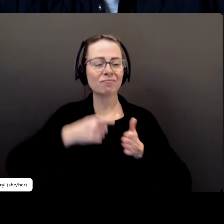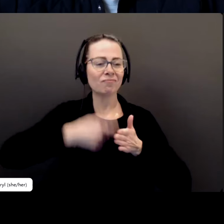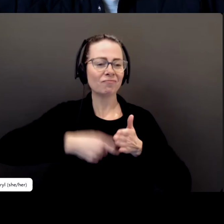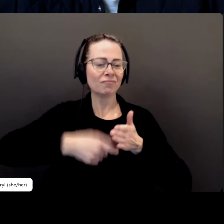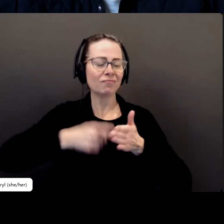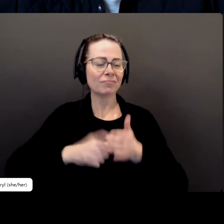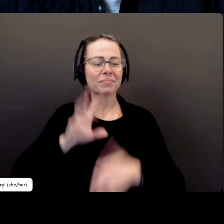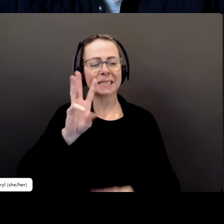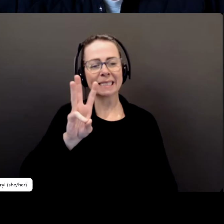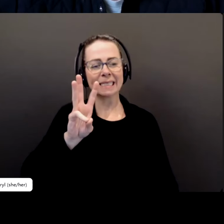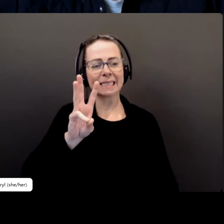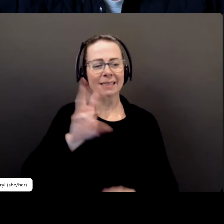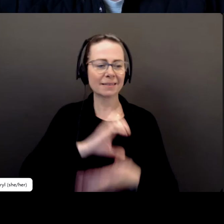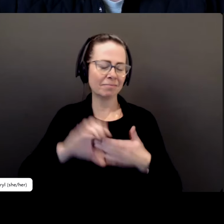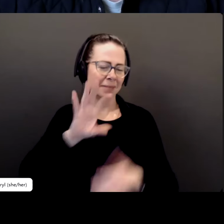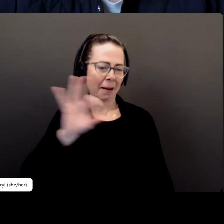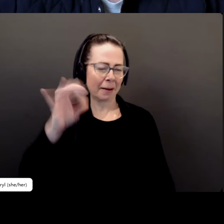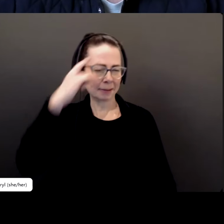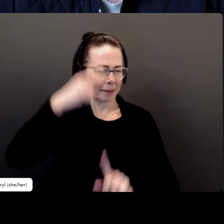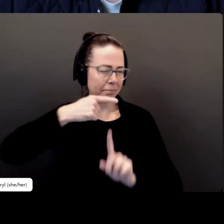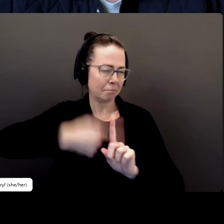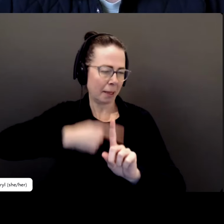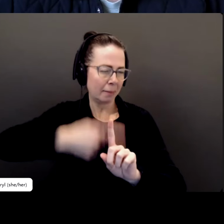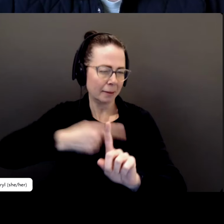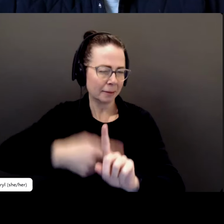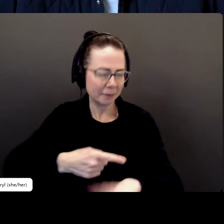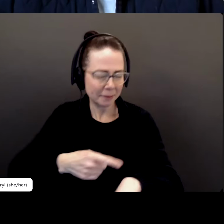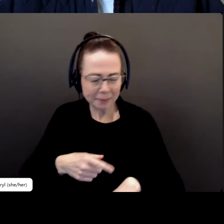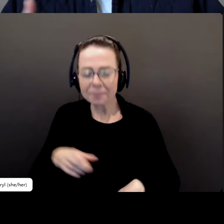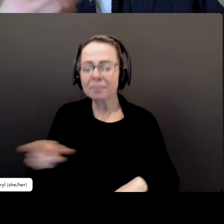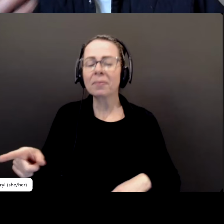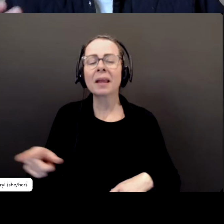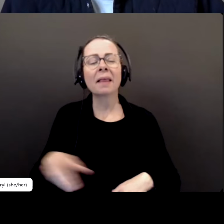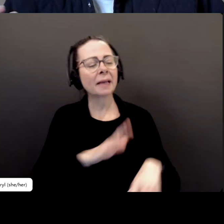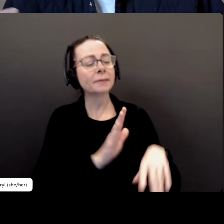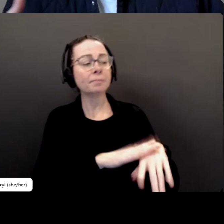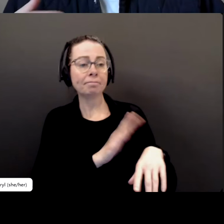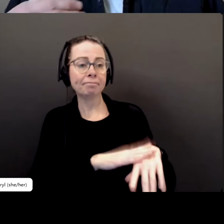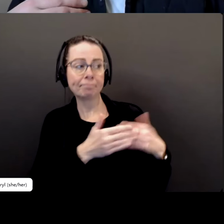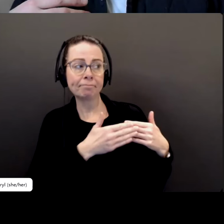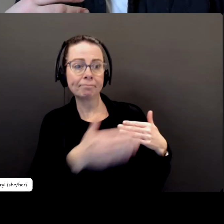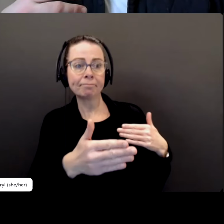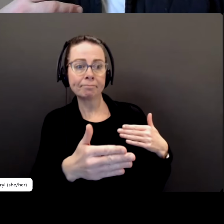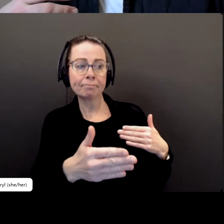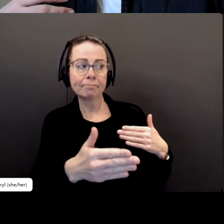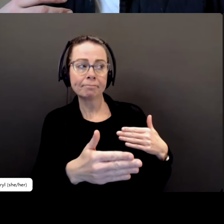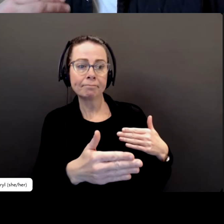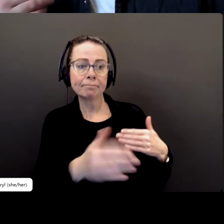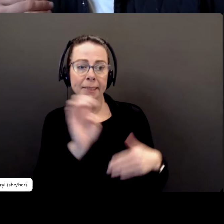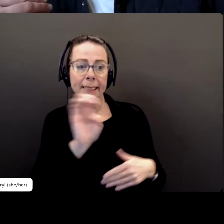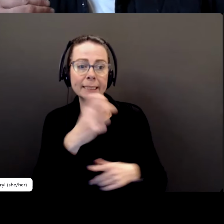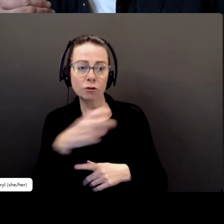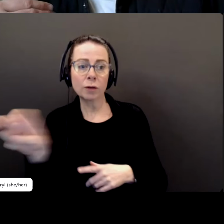$6.99. And they're telling you that for that, you now are going to start paying fees. But maybe for